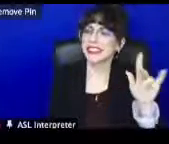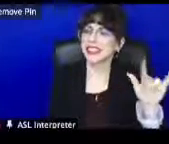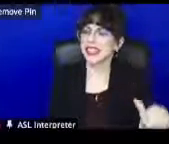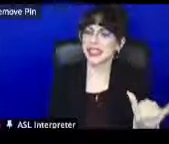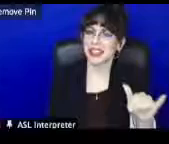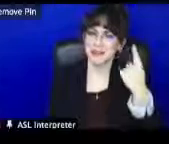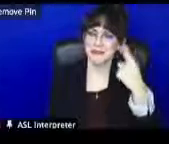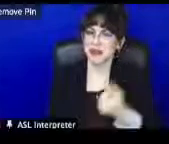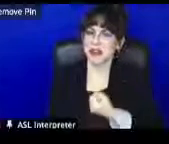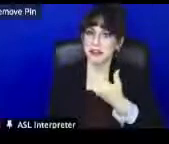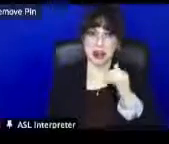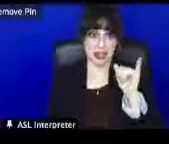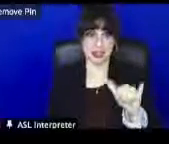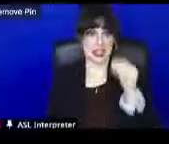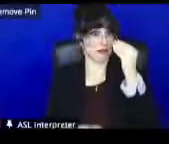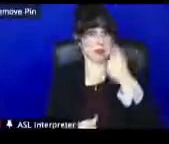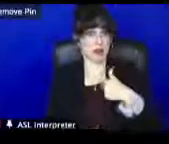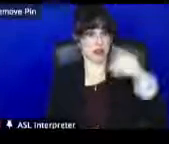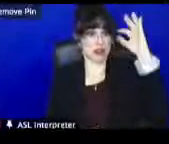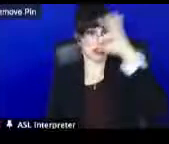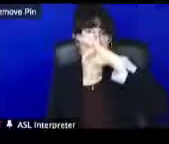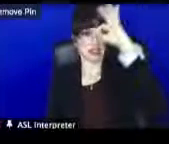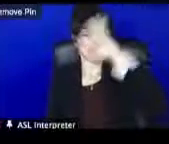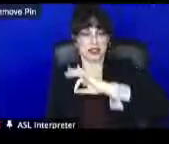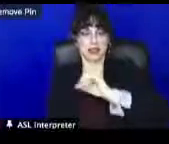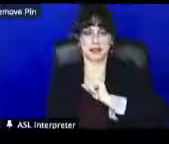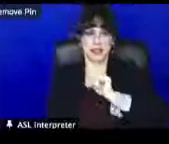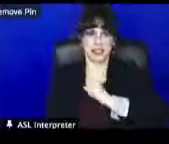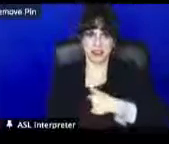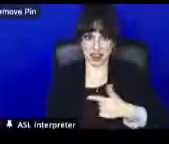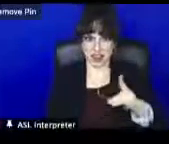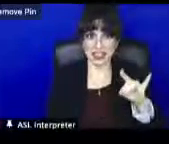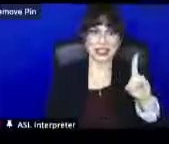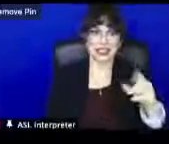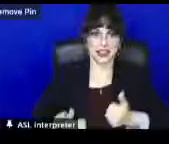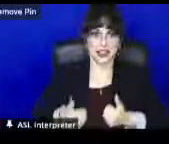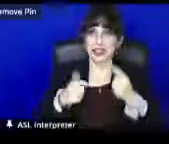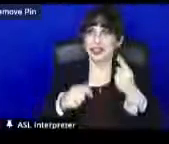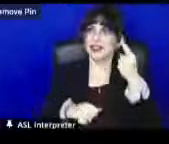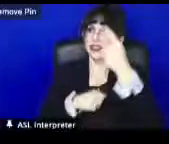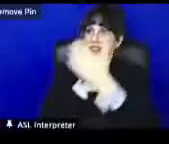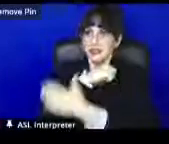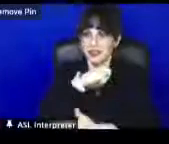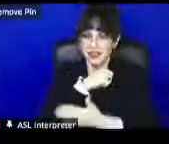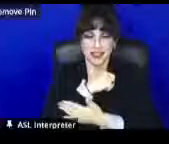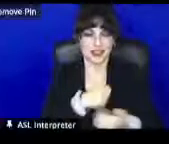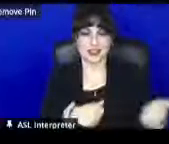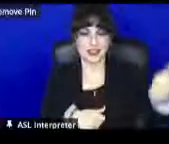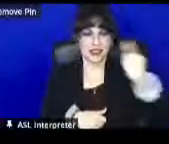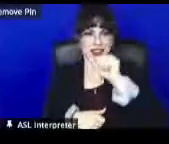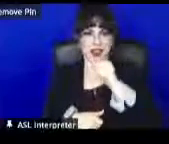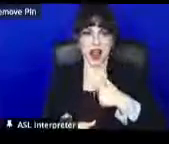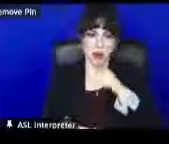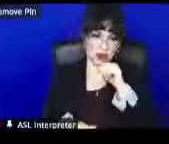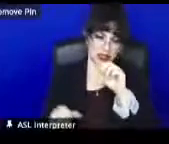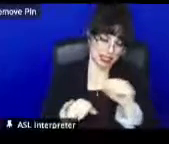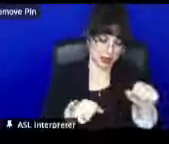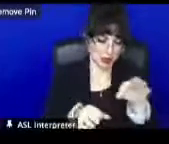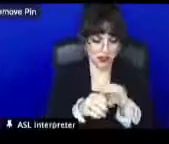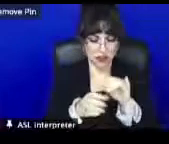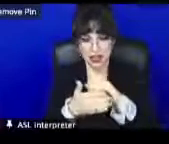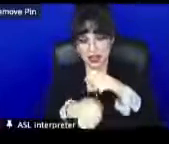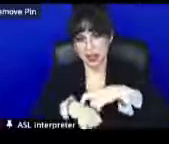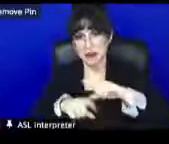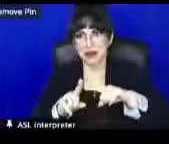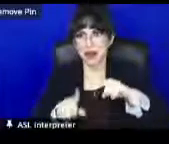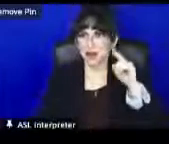that I didn't know. And, I did live overseas too. Of course, I wasn't able to vote at that time, but I'm thinking anyone who's listening